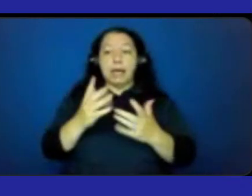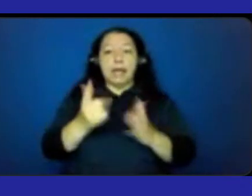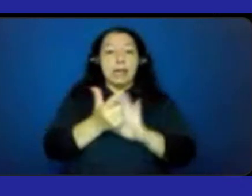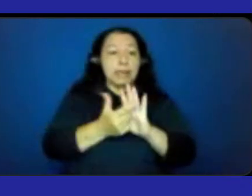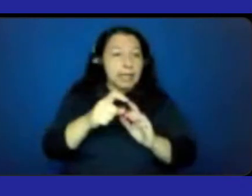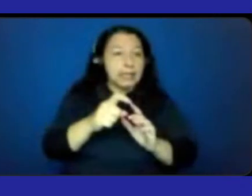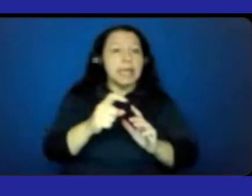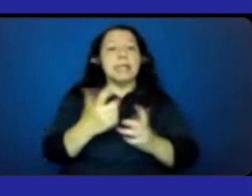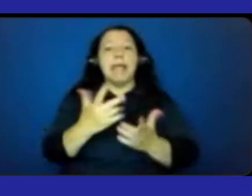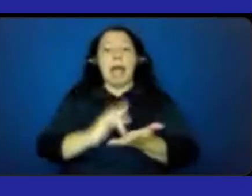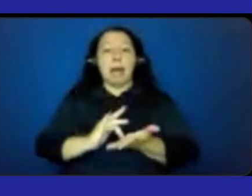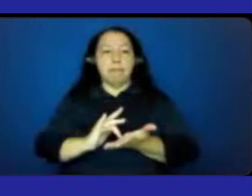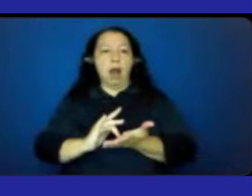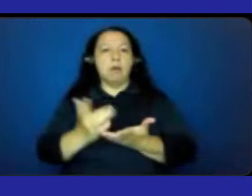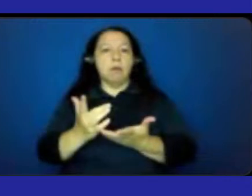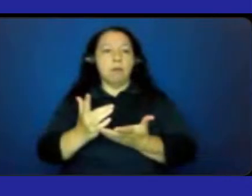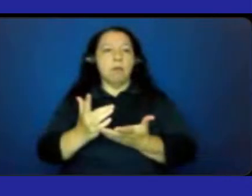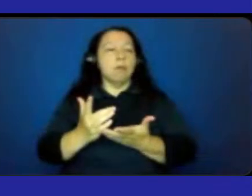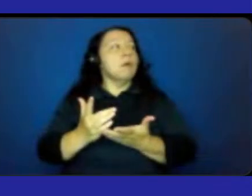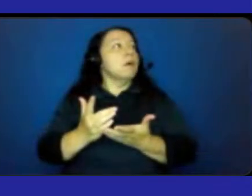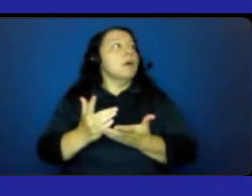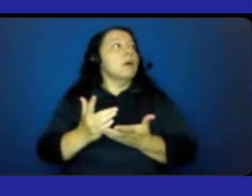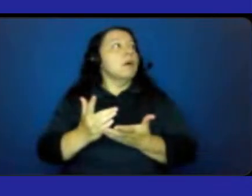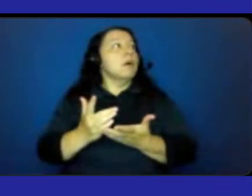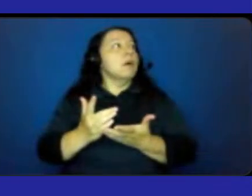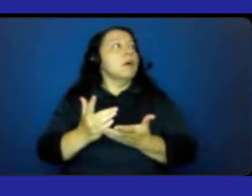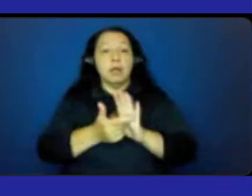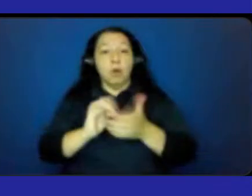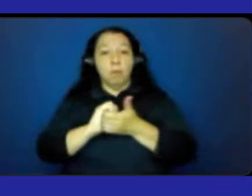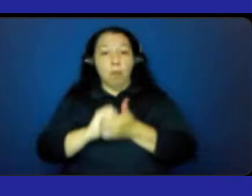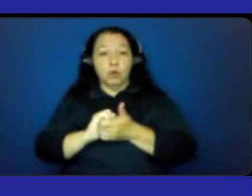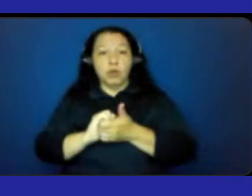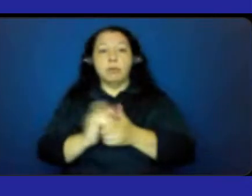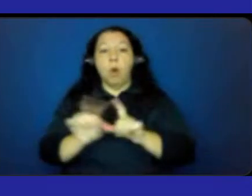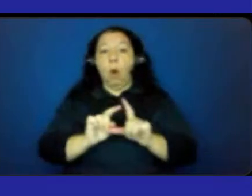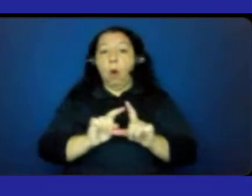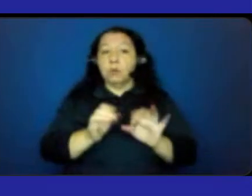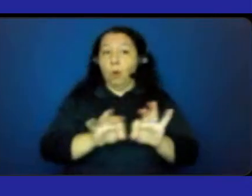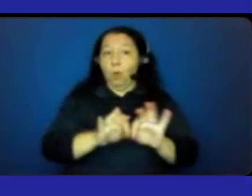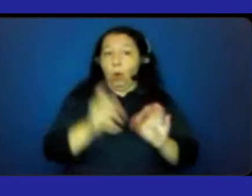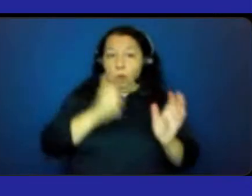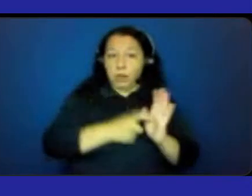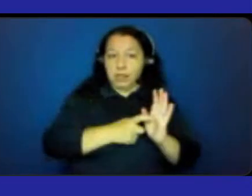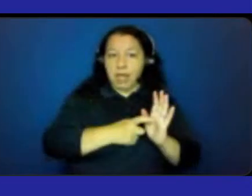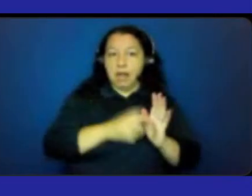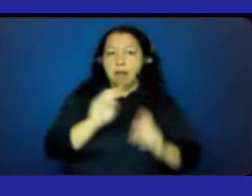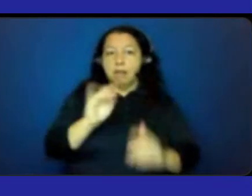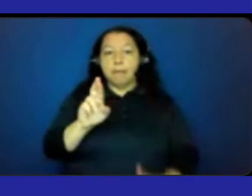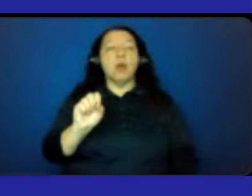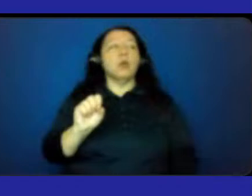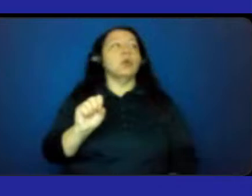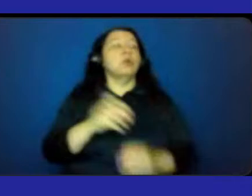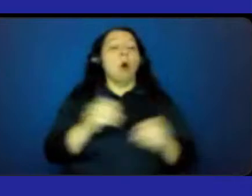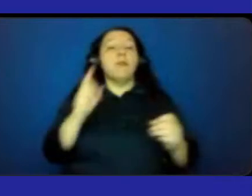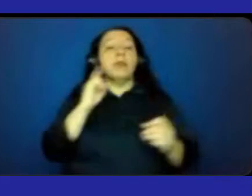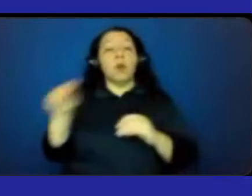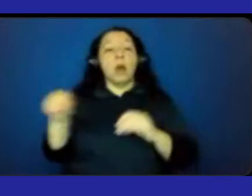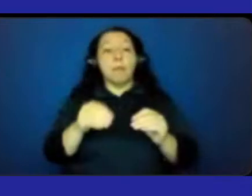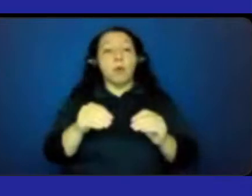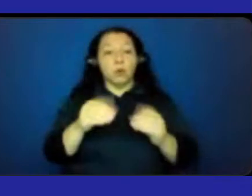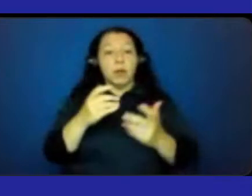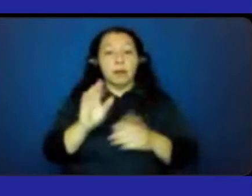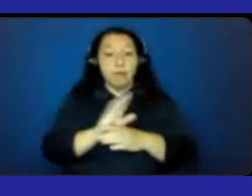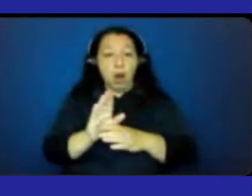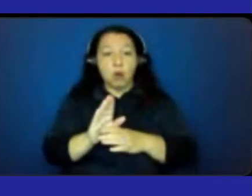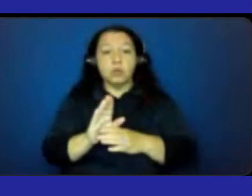partnerships. It's also worth noting that in 2019, the Mayor's Office for Immigrant Affairs released a request for proposals